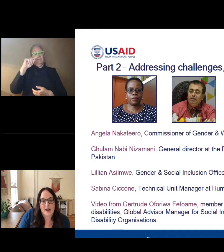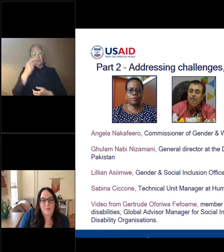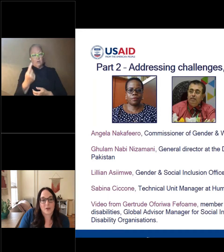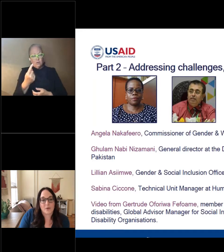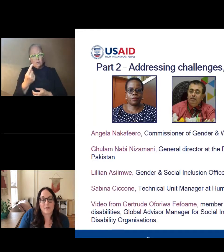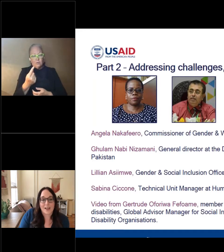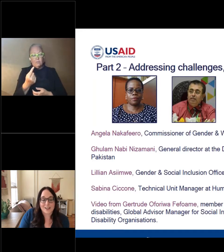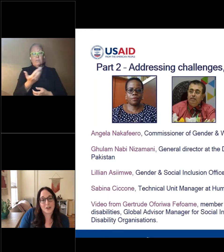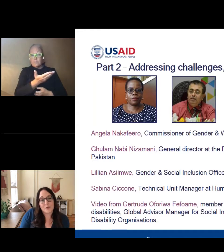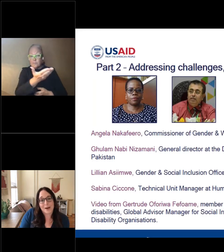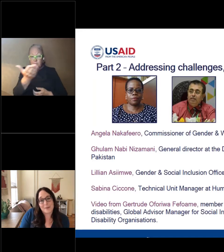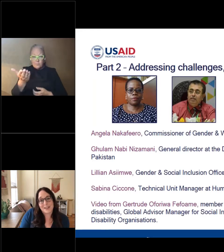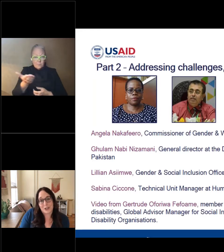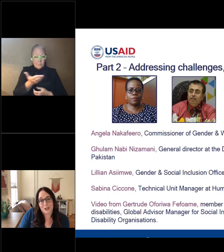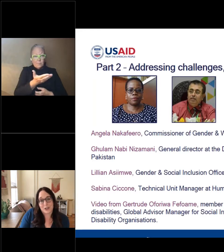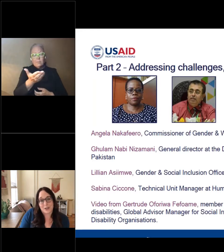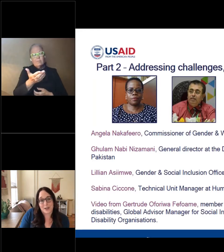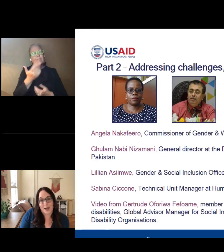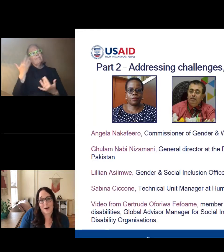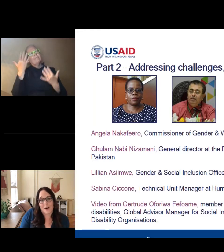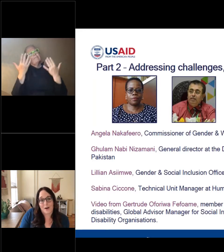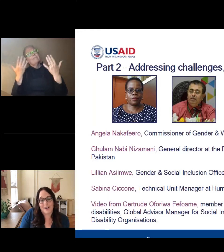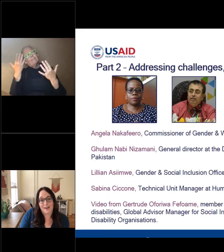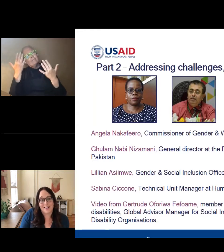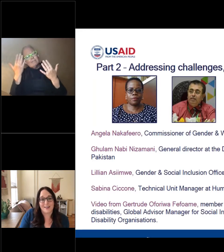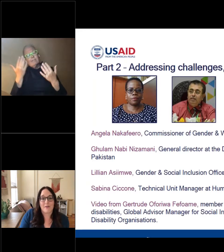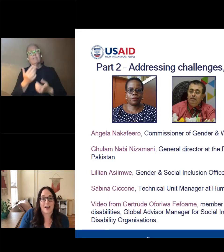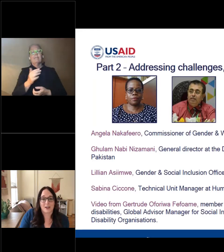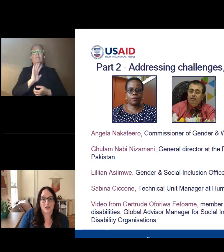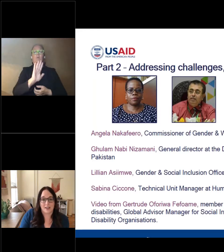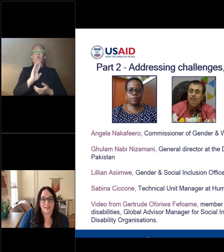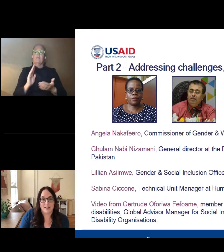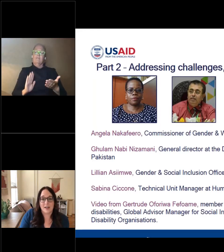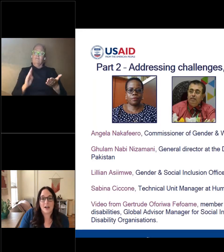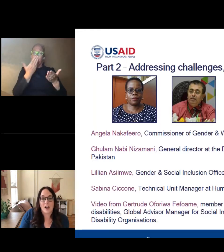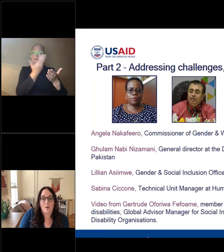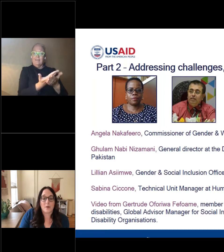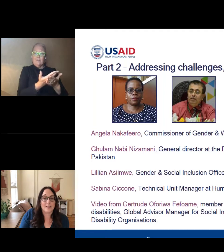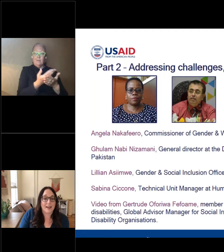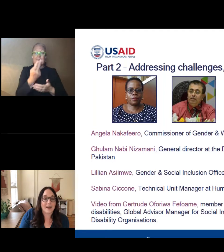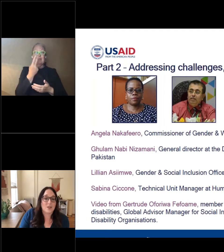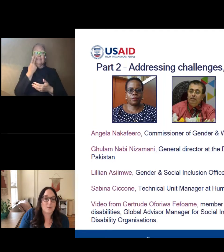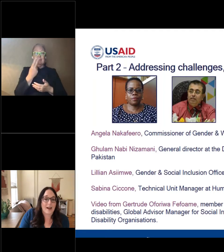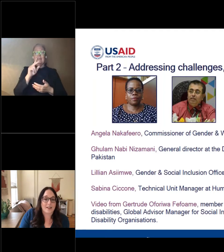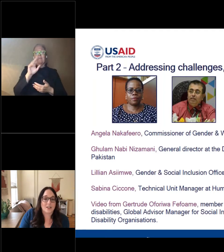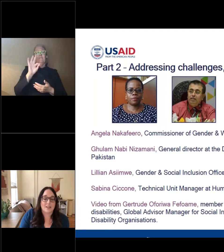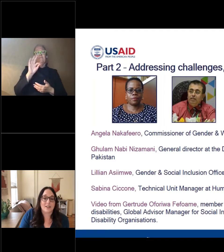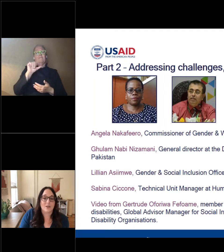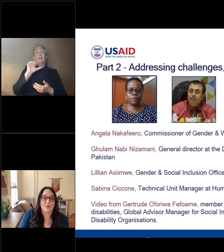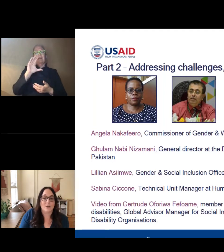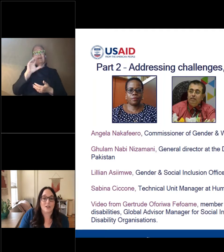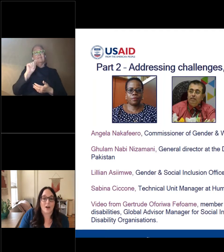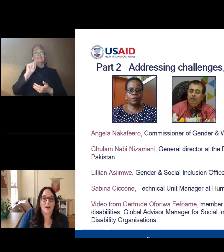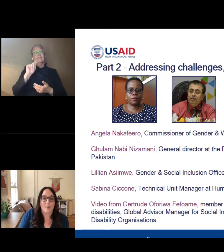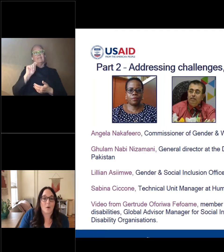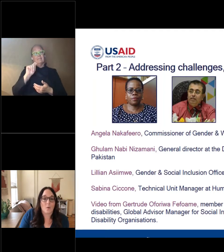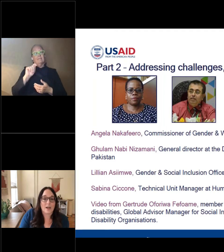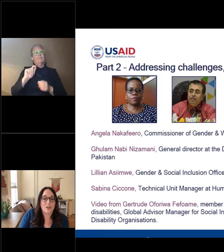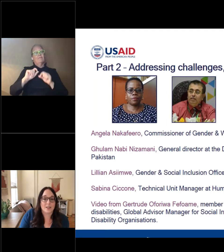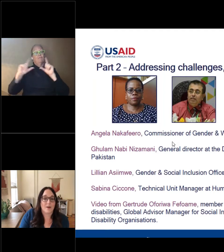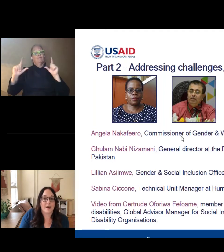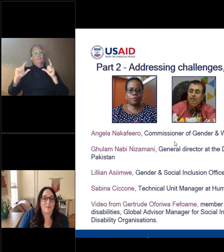panelists to reflect on the recommendations that are in the fact sheet. We would like each panelist to